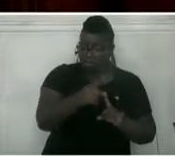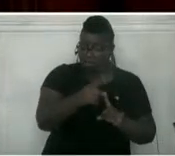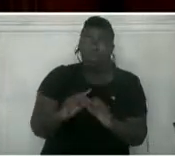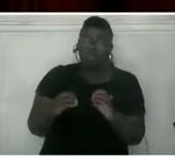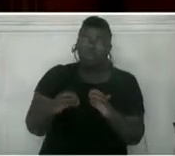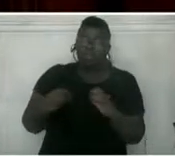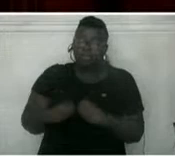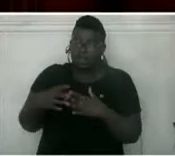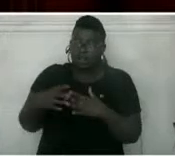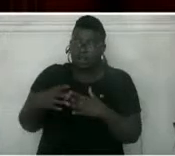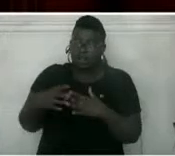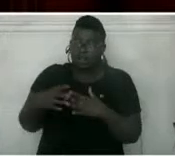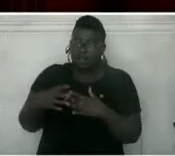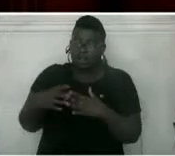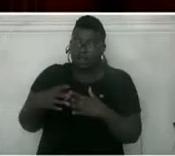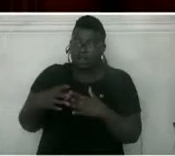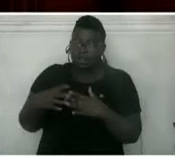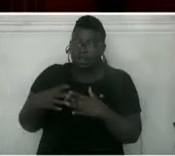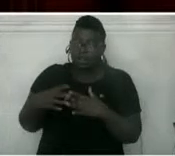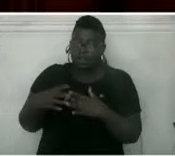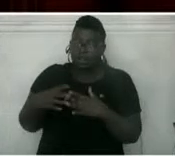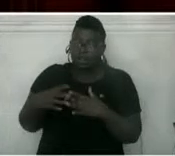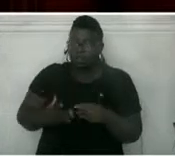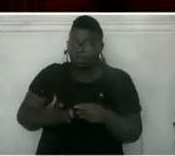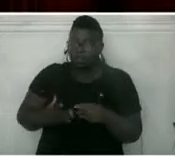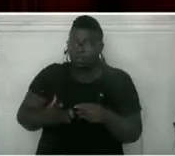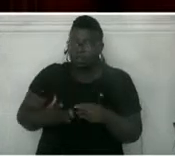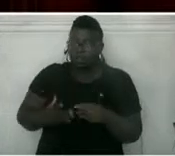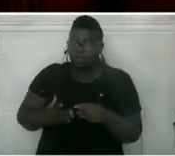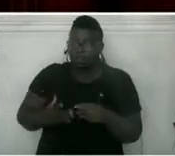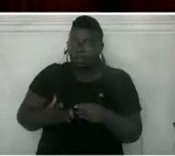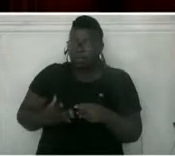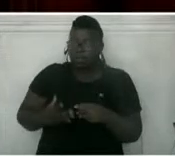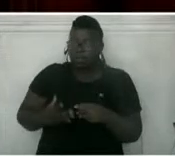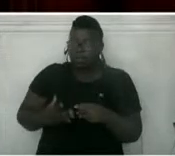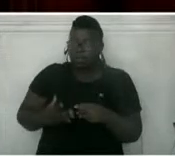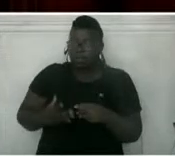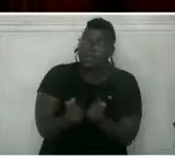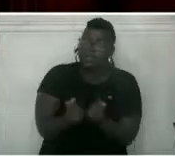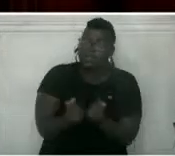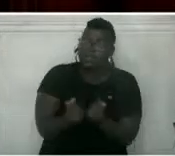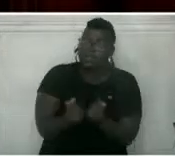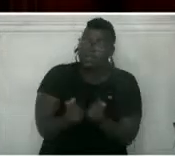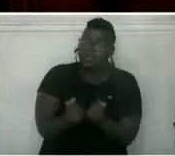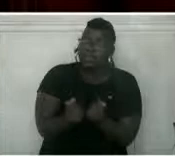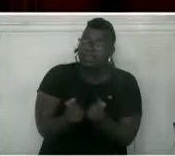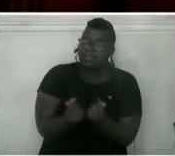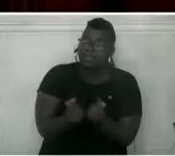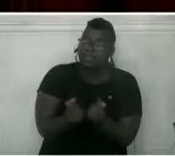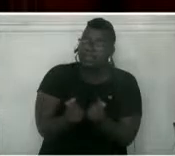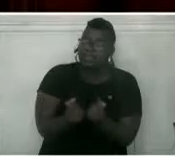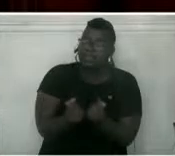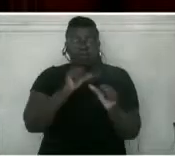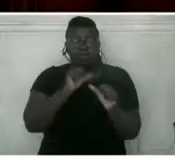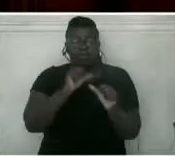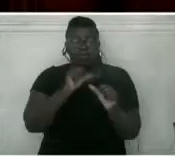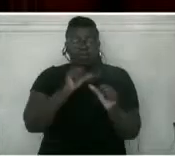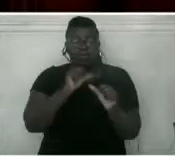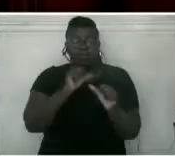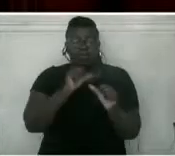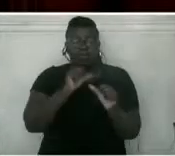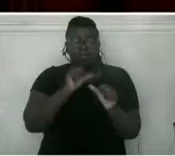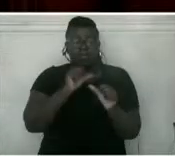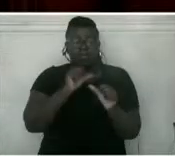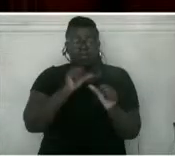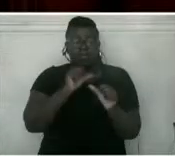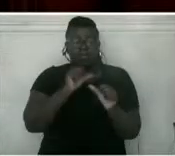in anyone's hating to win material benefit, to live better and in peace, to see their lives